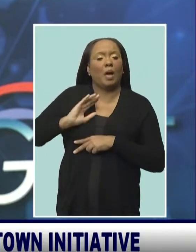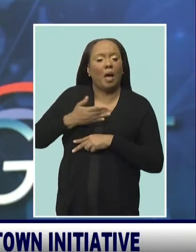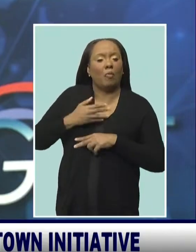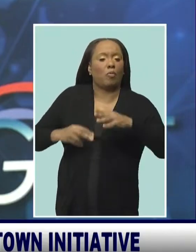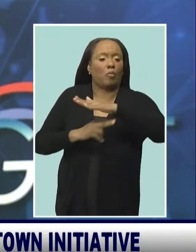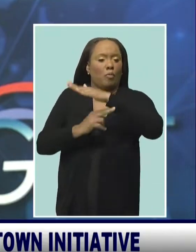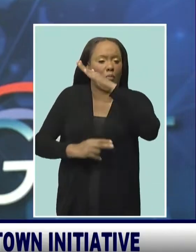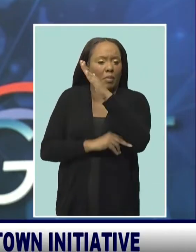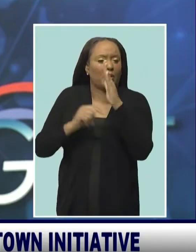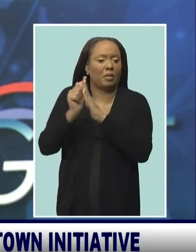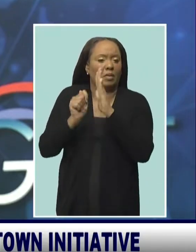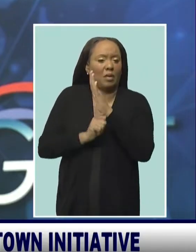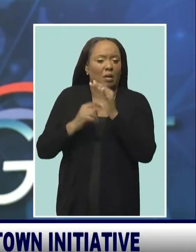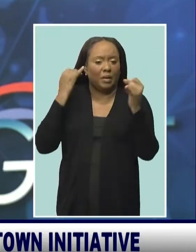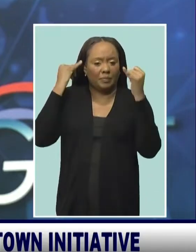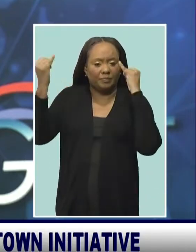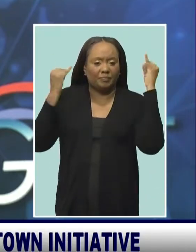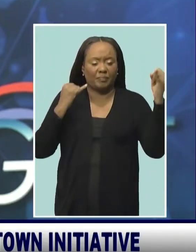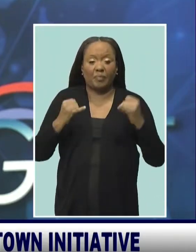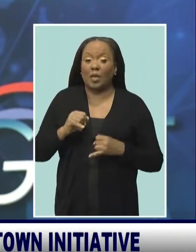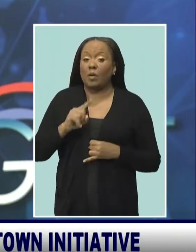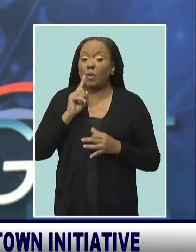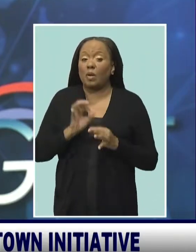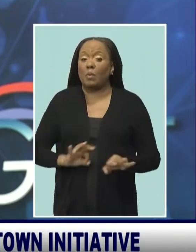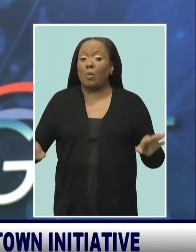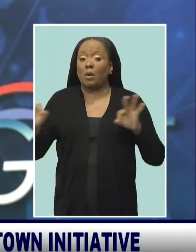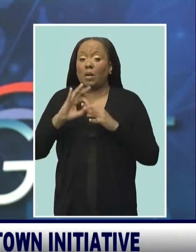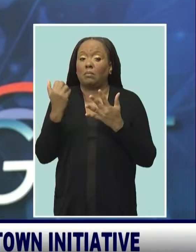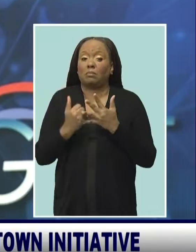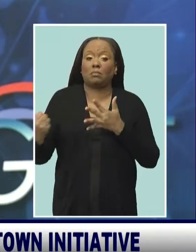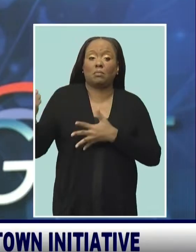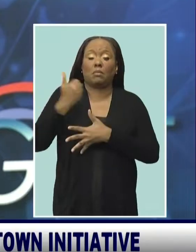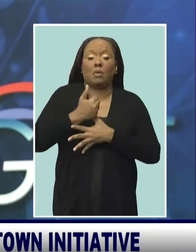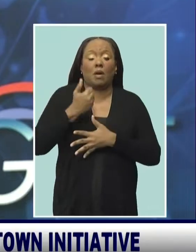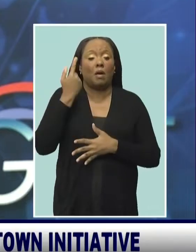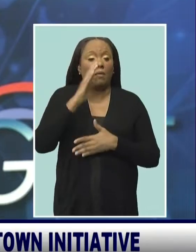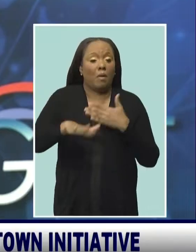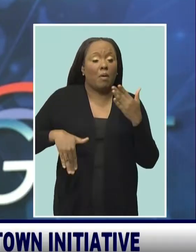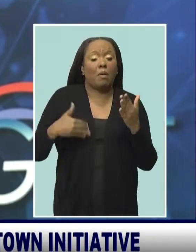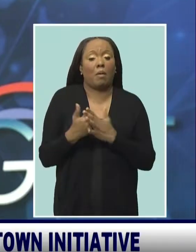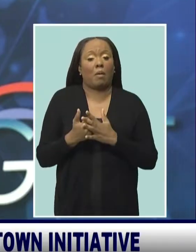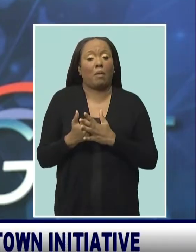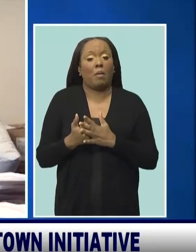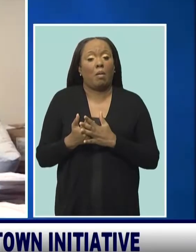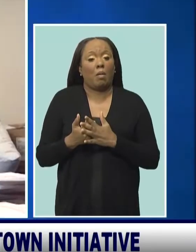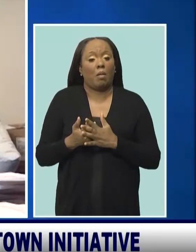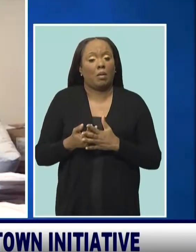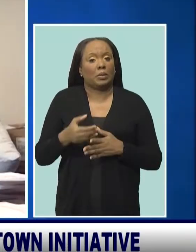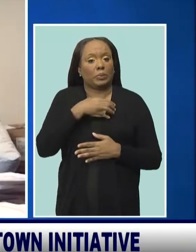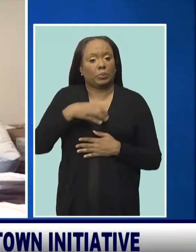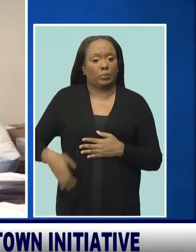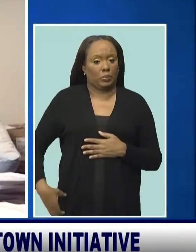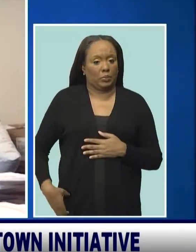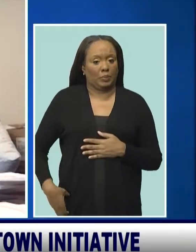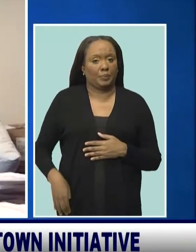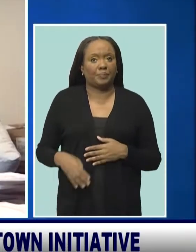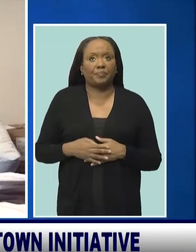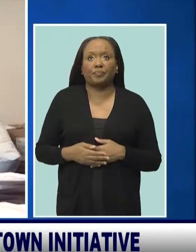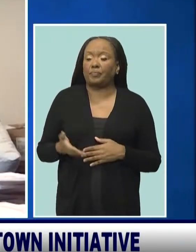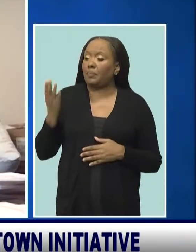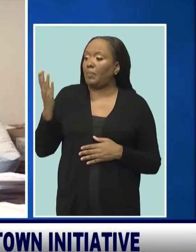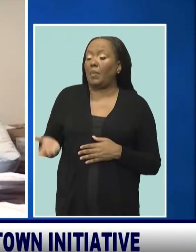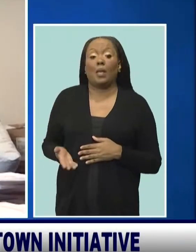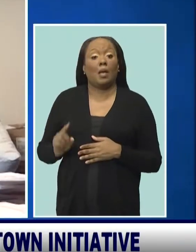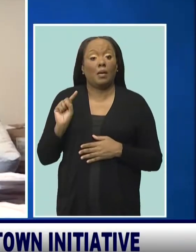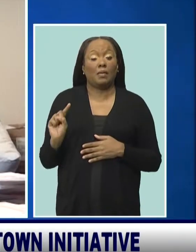he believes it needs to be top priority for all overseas missions. This is the first time that